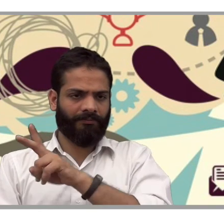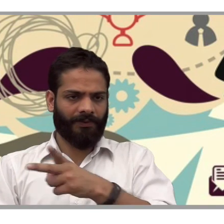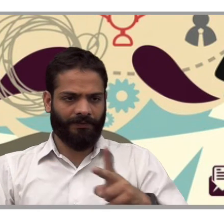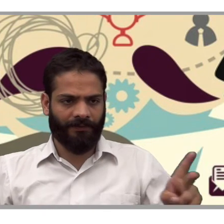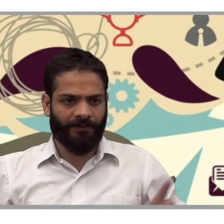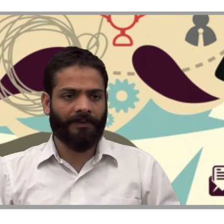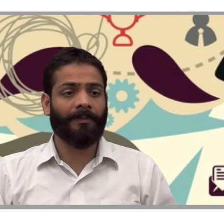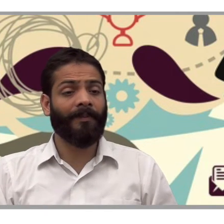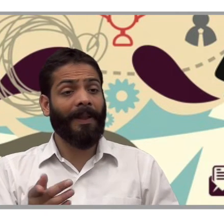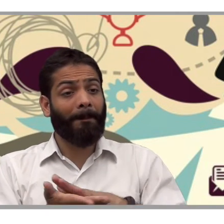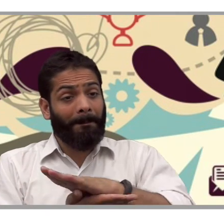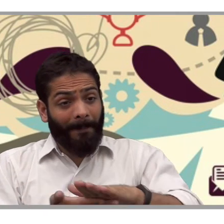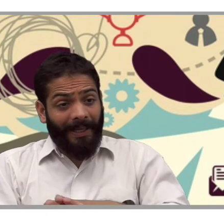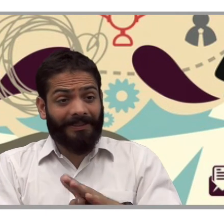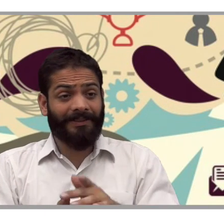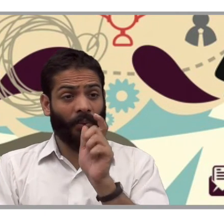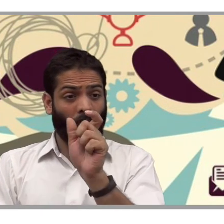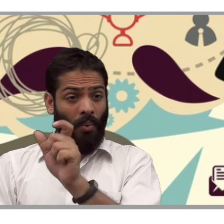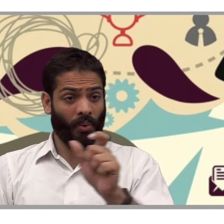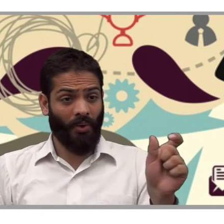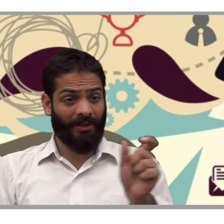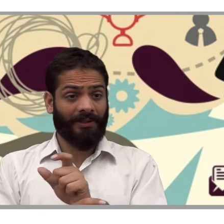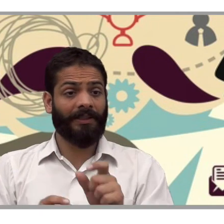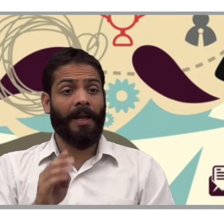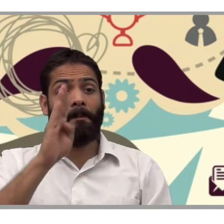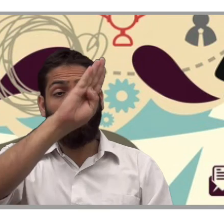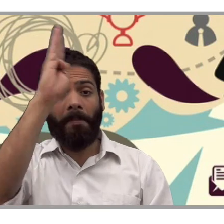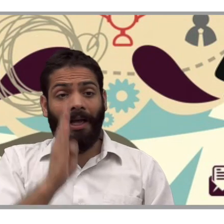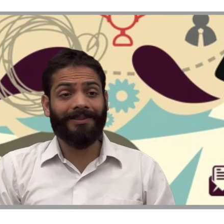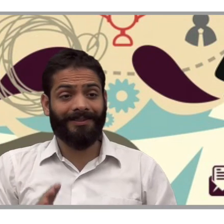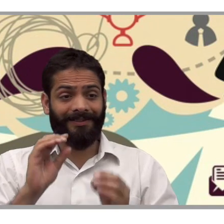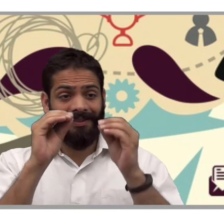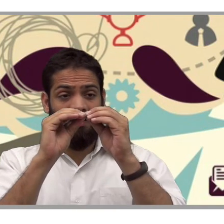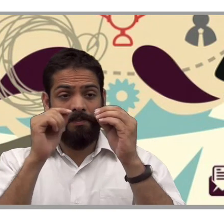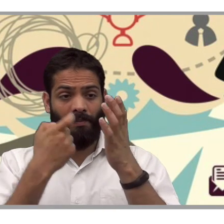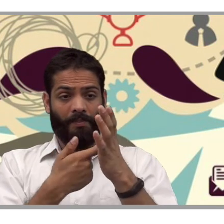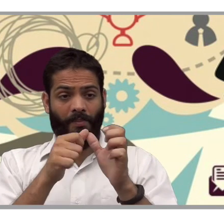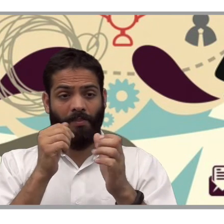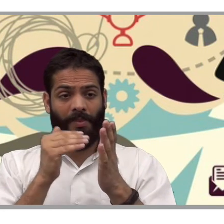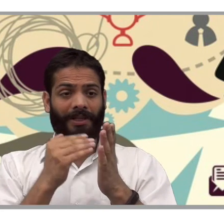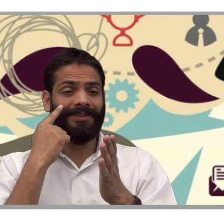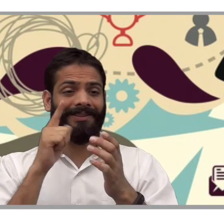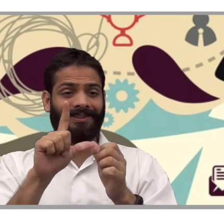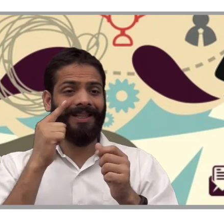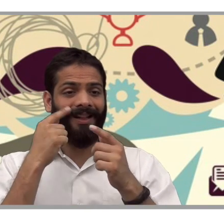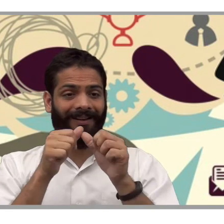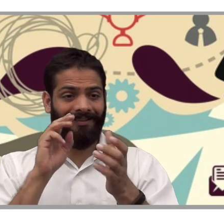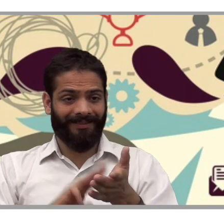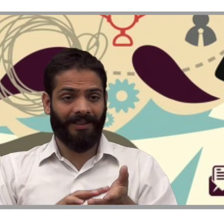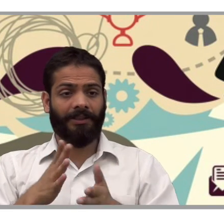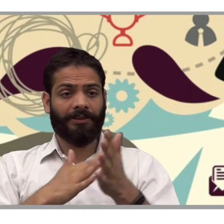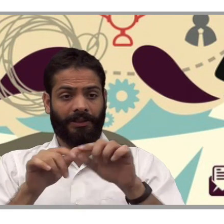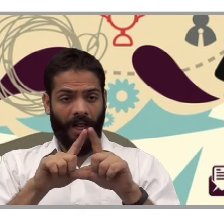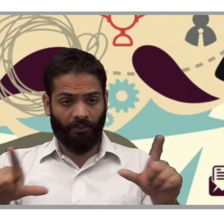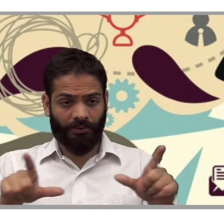This phenomenon, as defined by Fisher and Janis in 1990, is labeled as verb